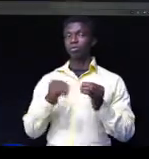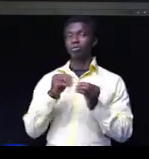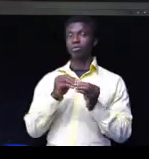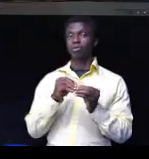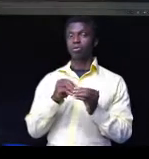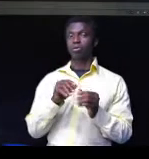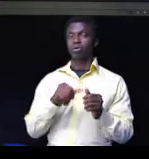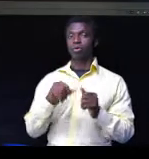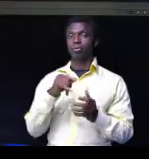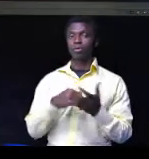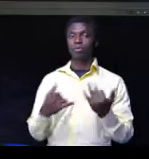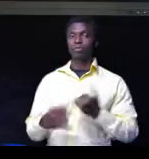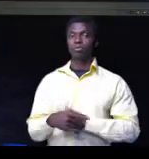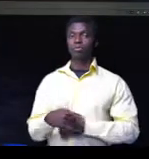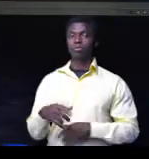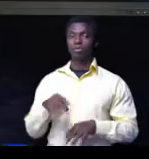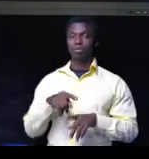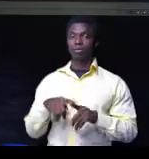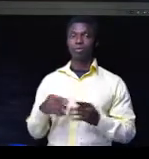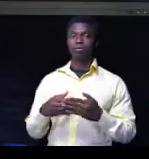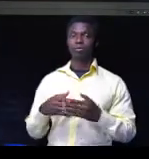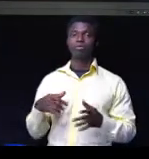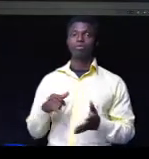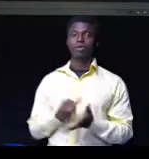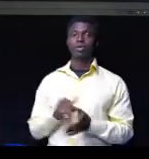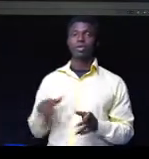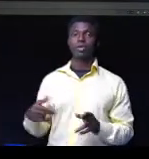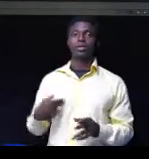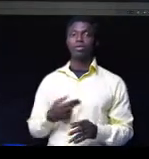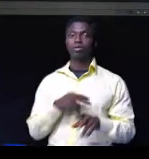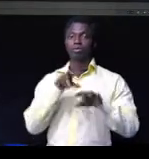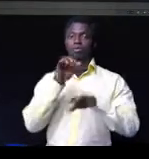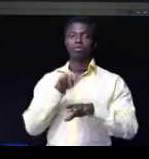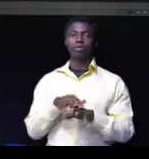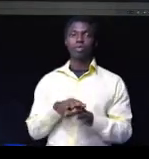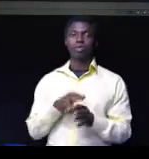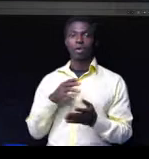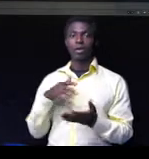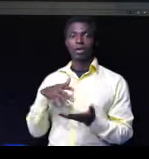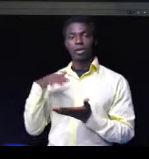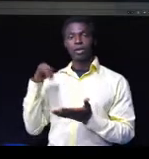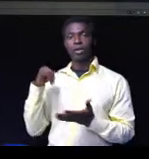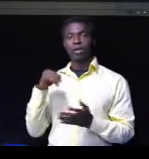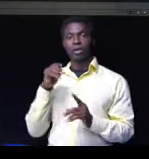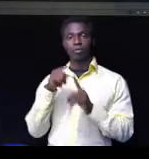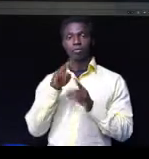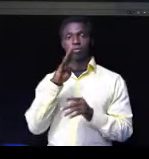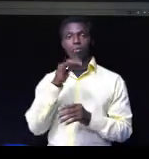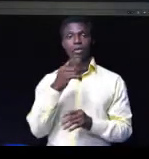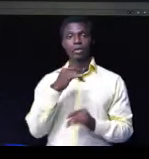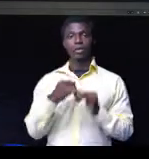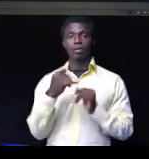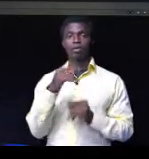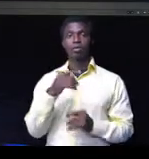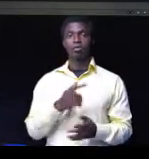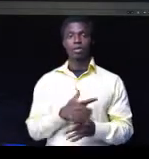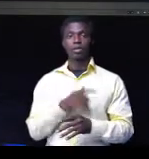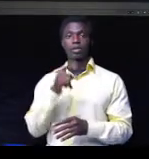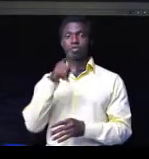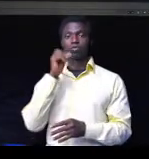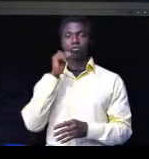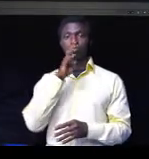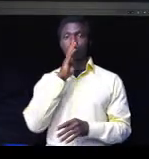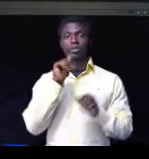today. But before that, let's look at the learning objectives. By the end of the lesson, you